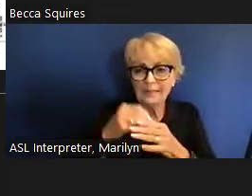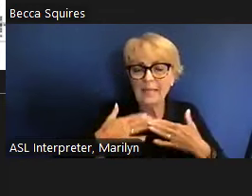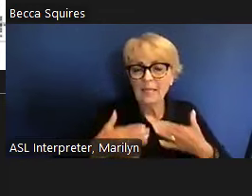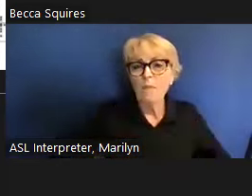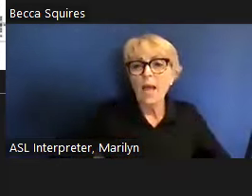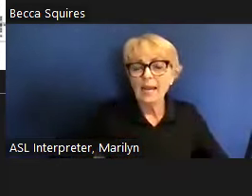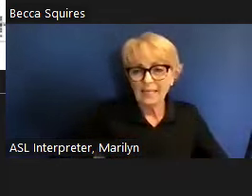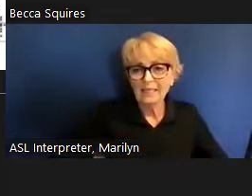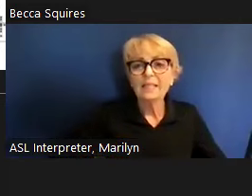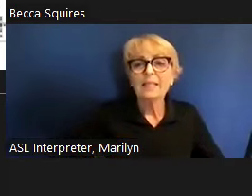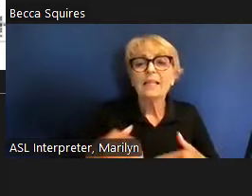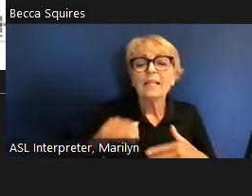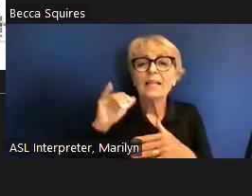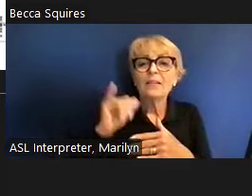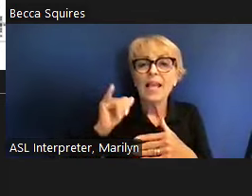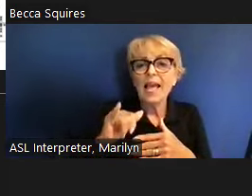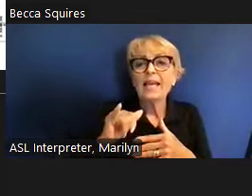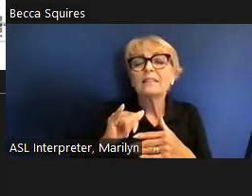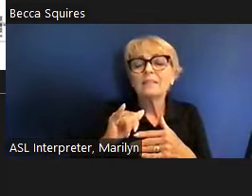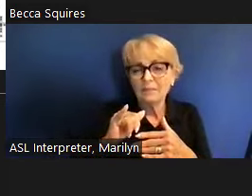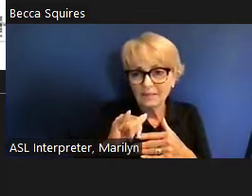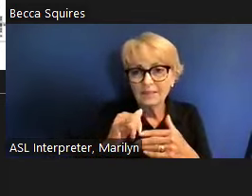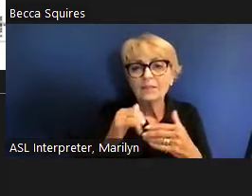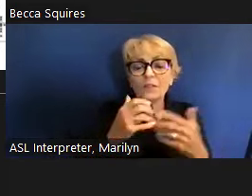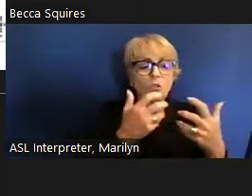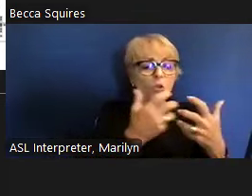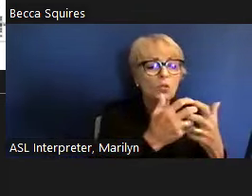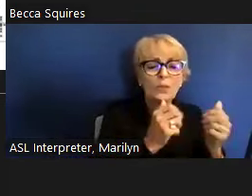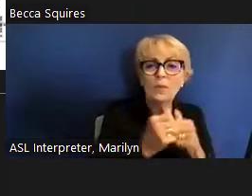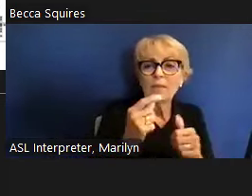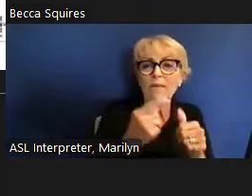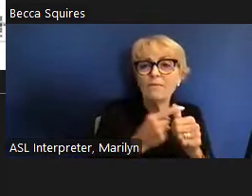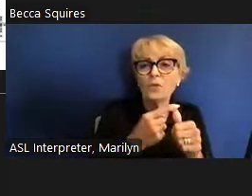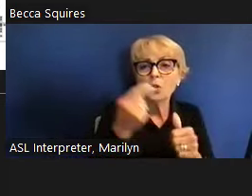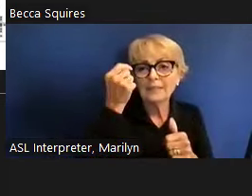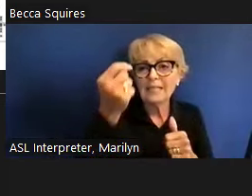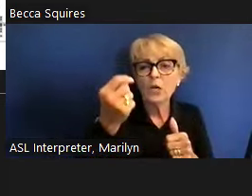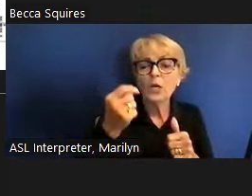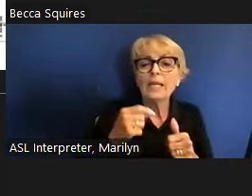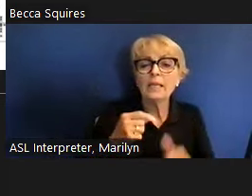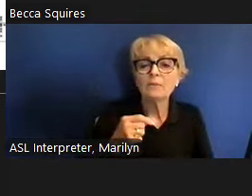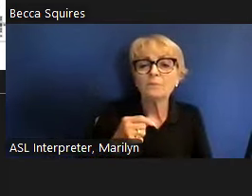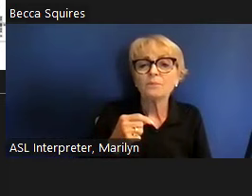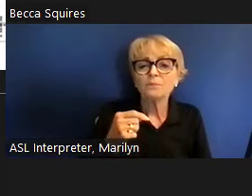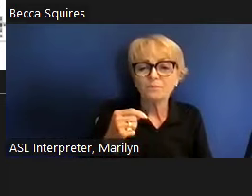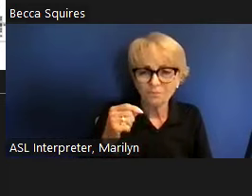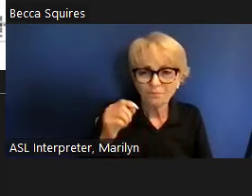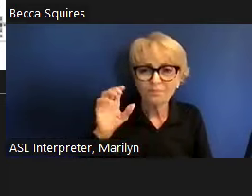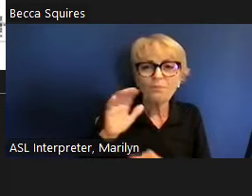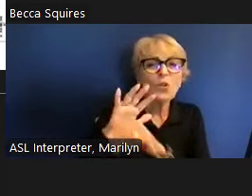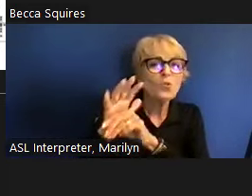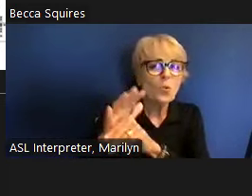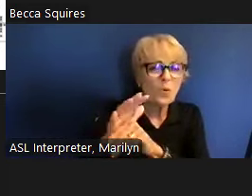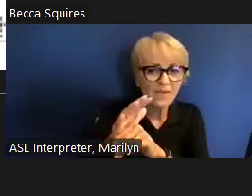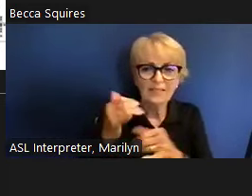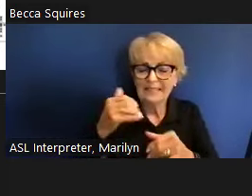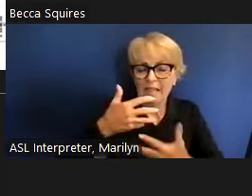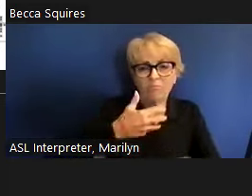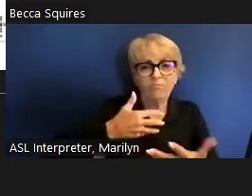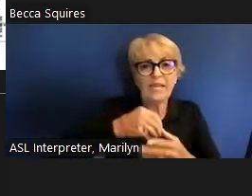And so that would go with that first theory of the COVID coronavirus is still in our body